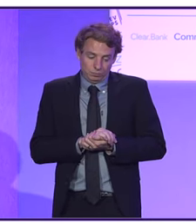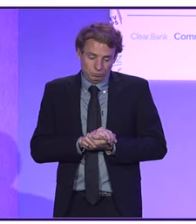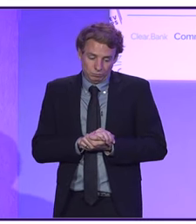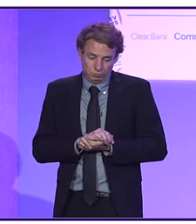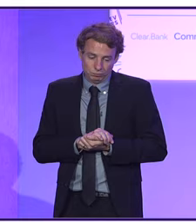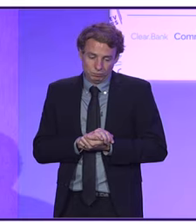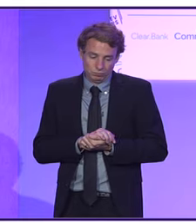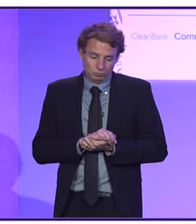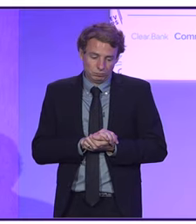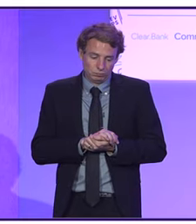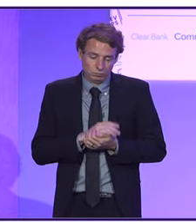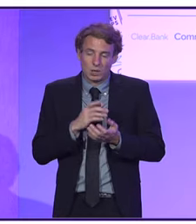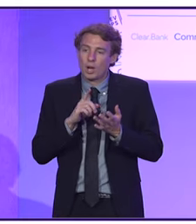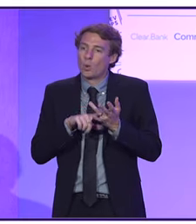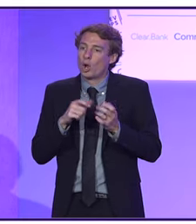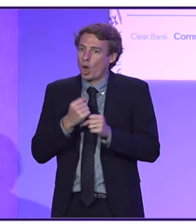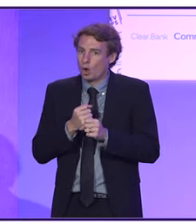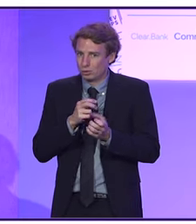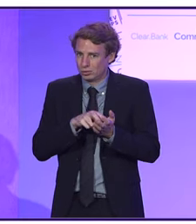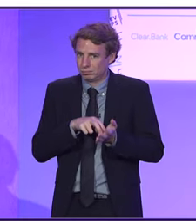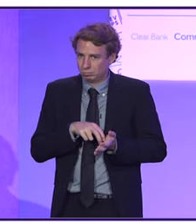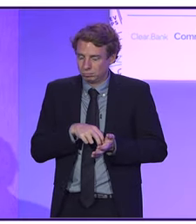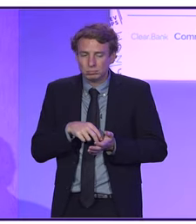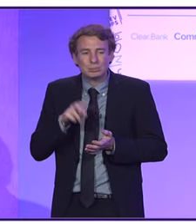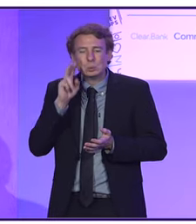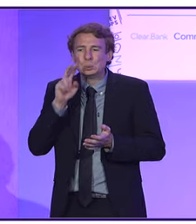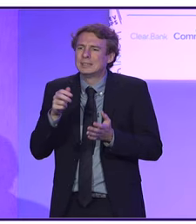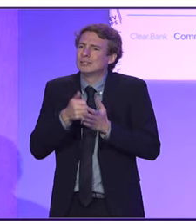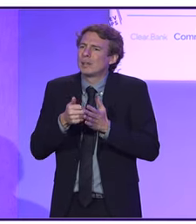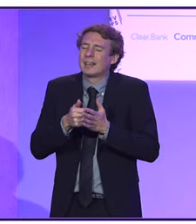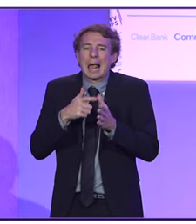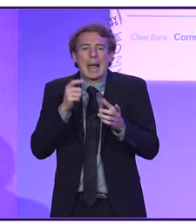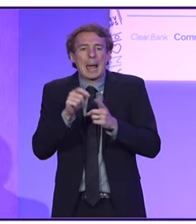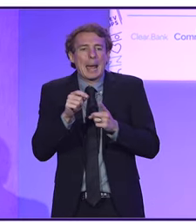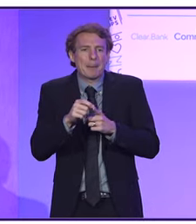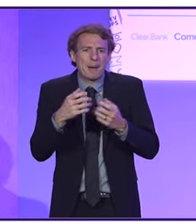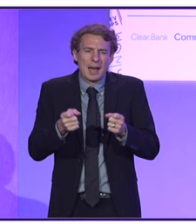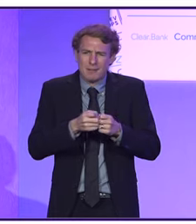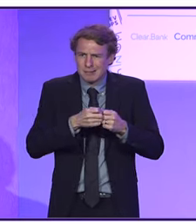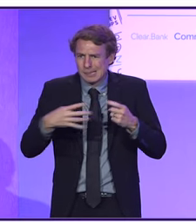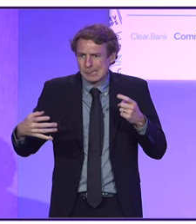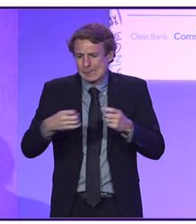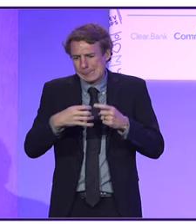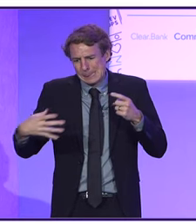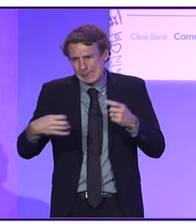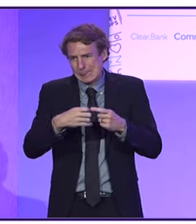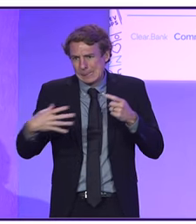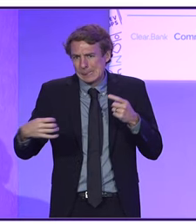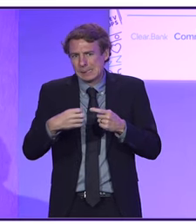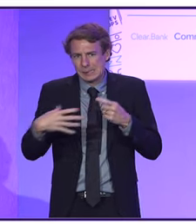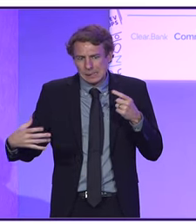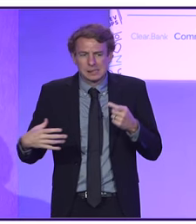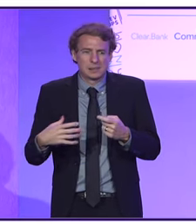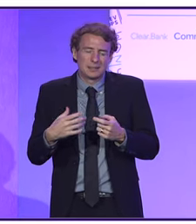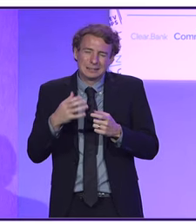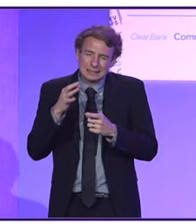logs, you see it all the time. These applications that produce reams and reams of debug logs, and it's incredibly detailed information about what's going